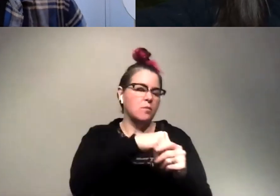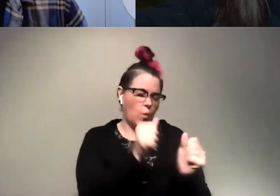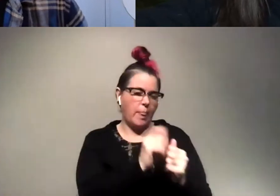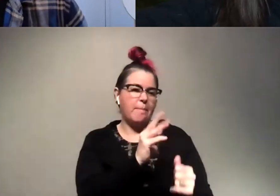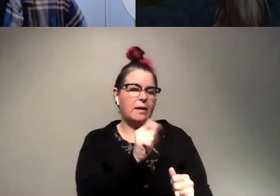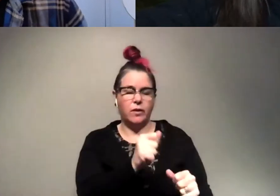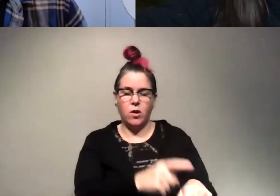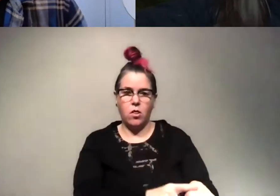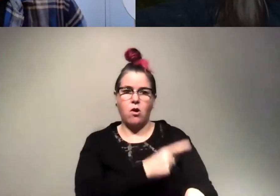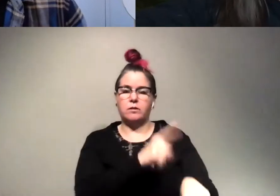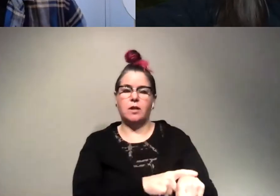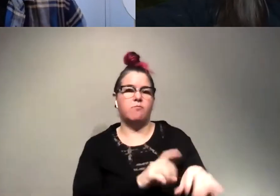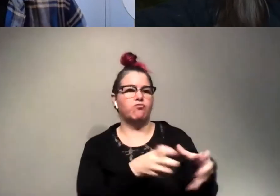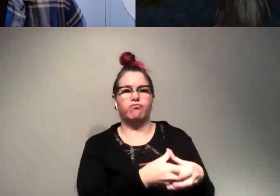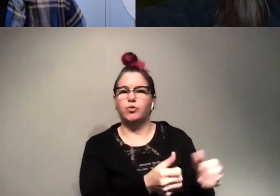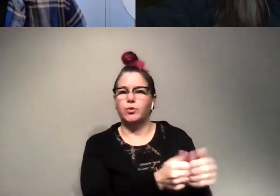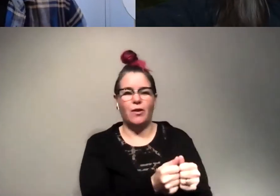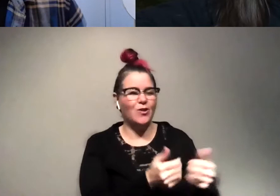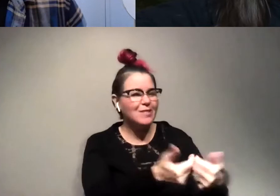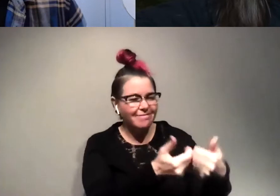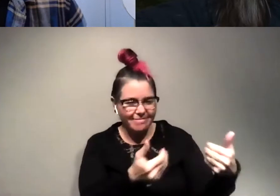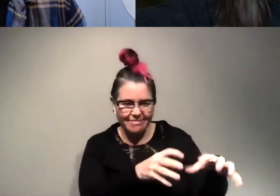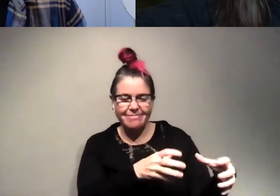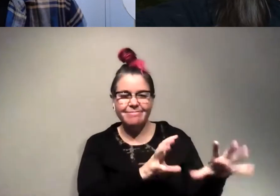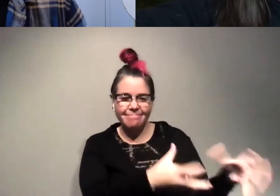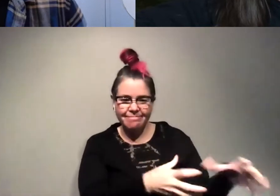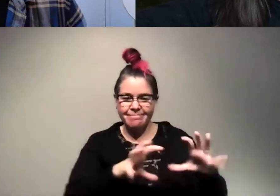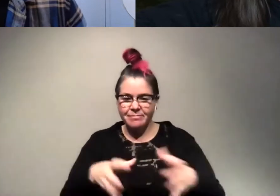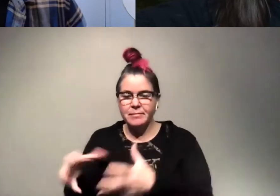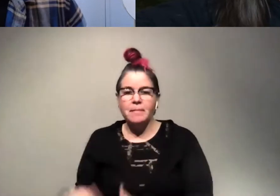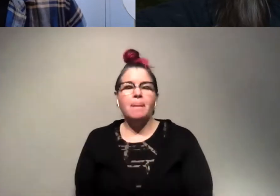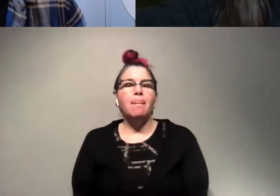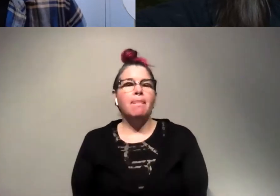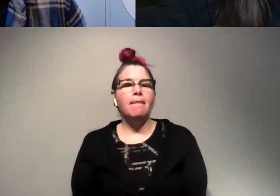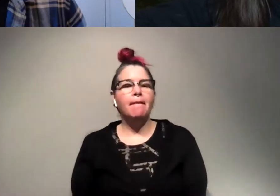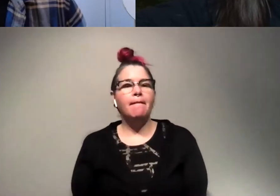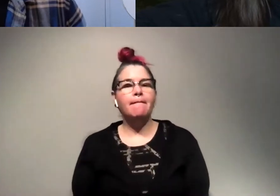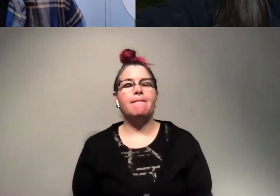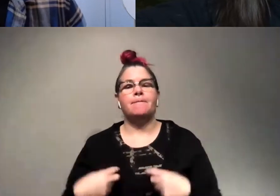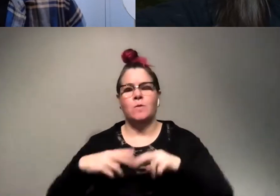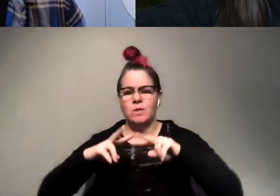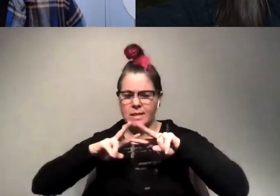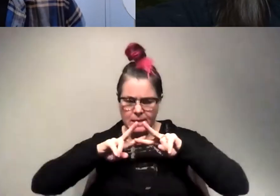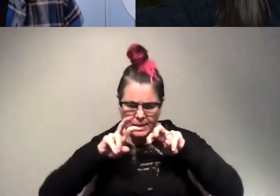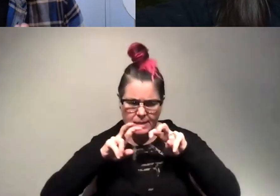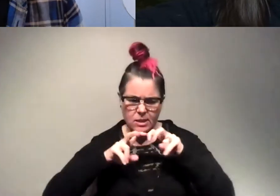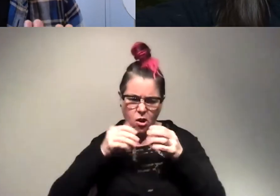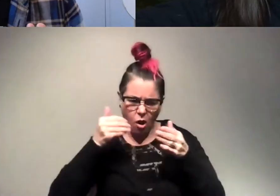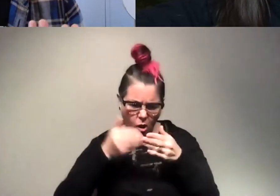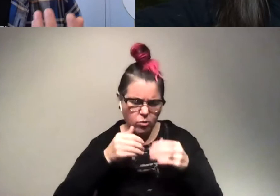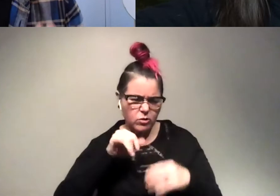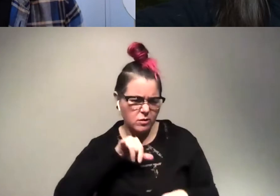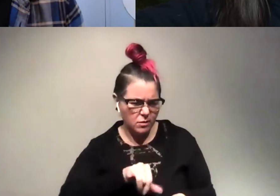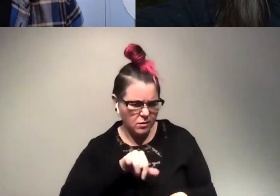very, very long time. Right. And it was only, when we looked even closer that we realized this thing that